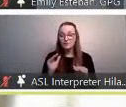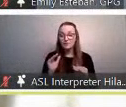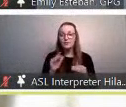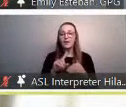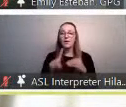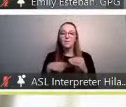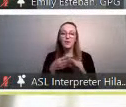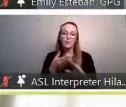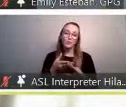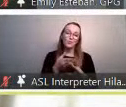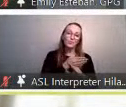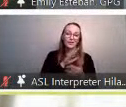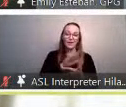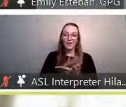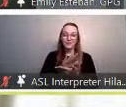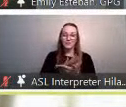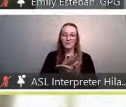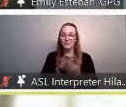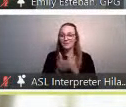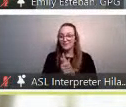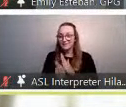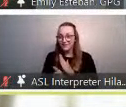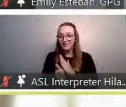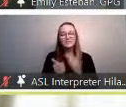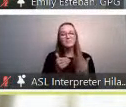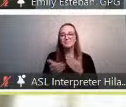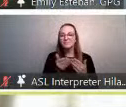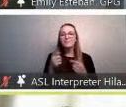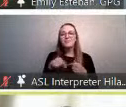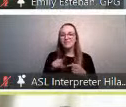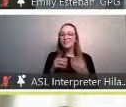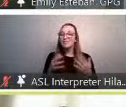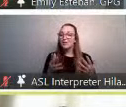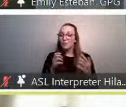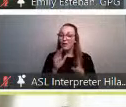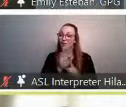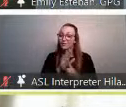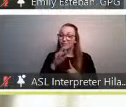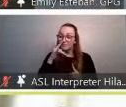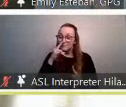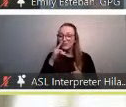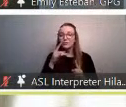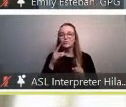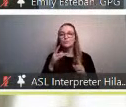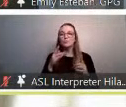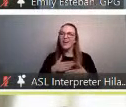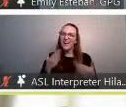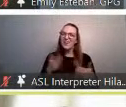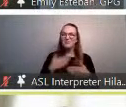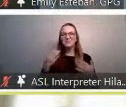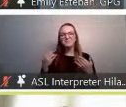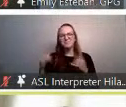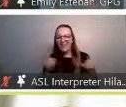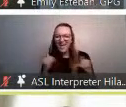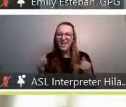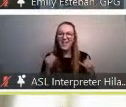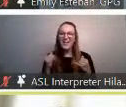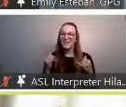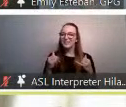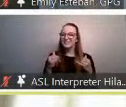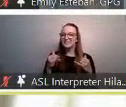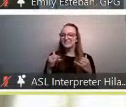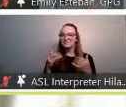pre-academic skill, even though they do want their children to be happy and play and make friends